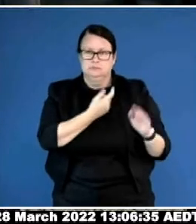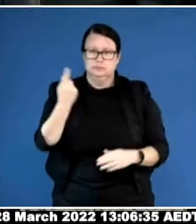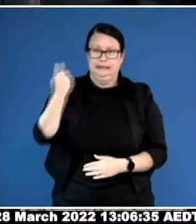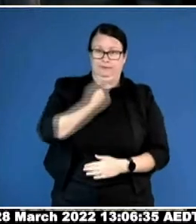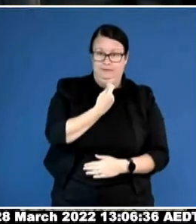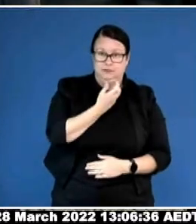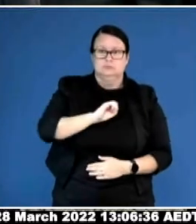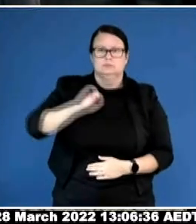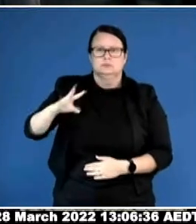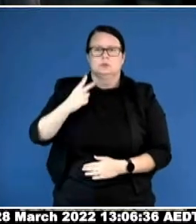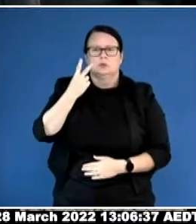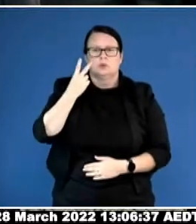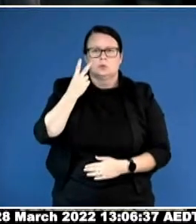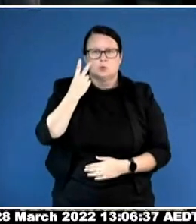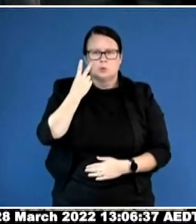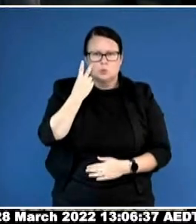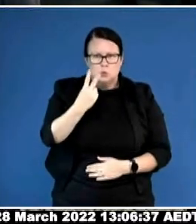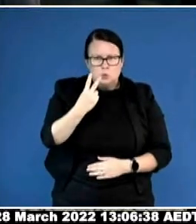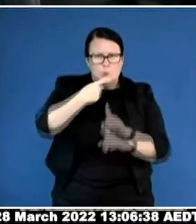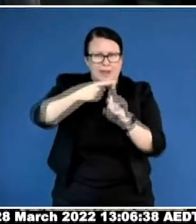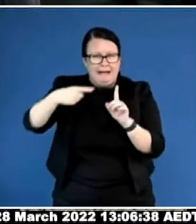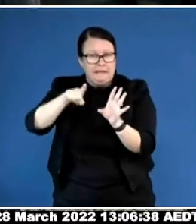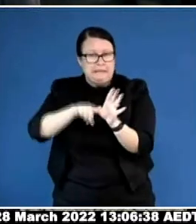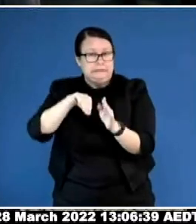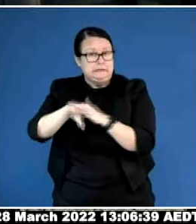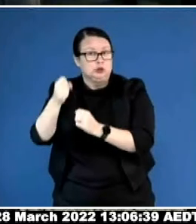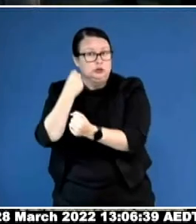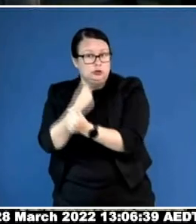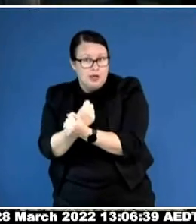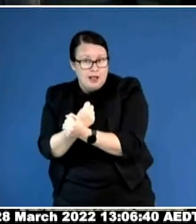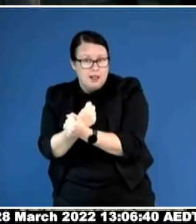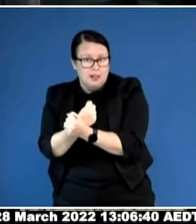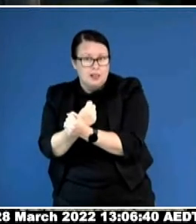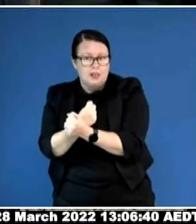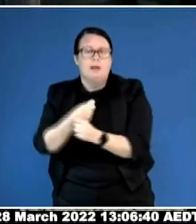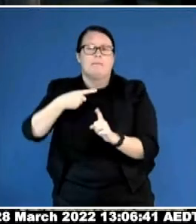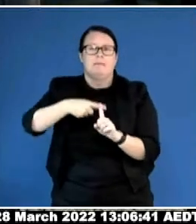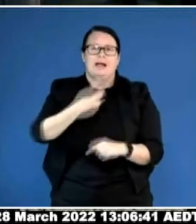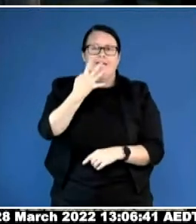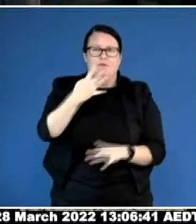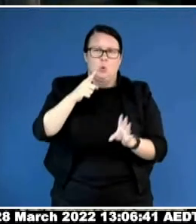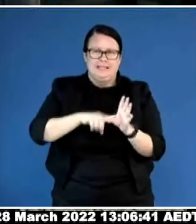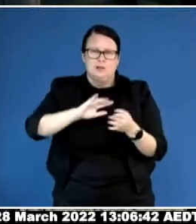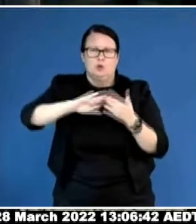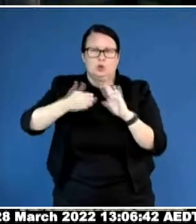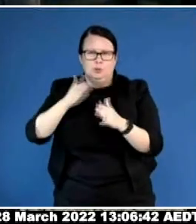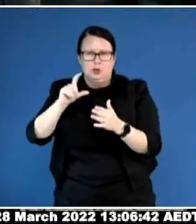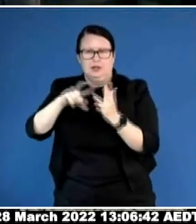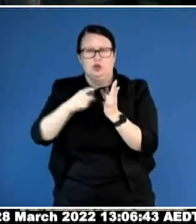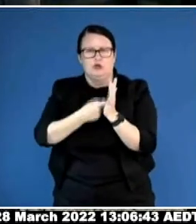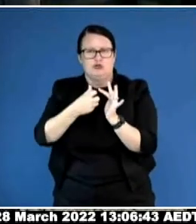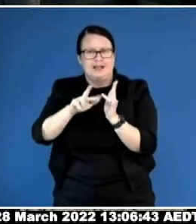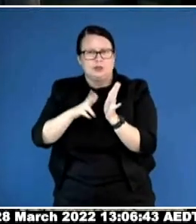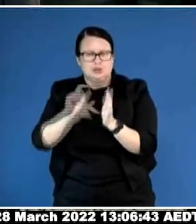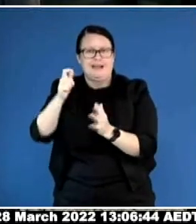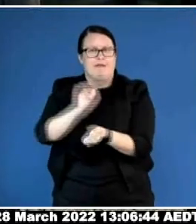to two and a half years jail and 4 years community corrections upon release. He also